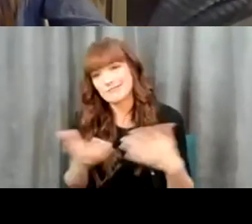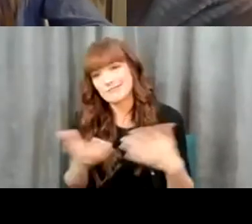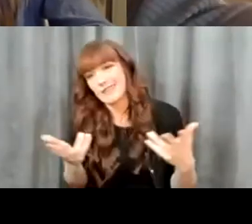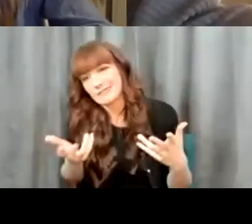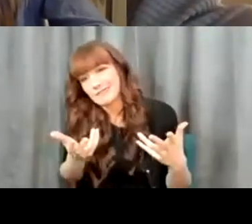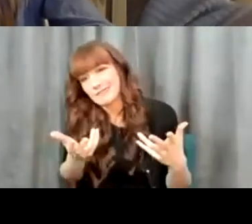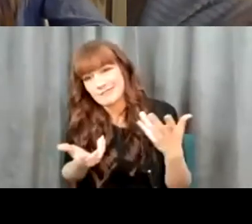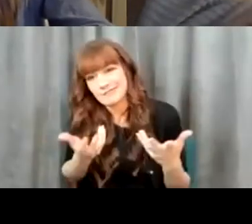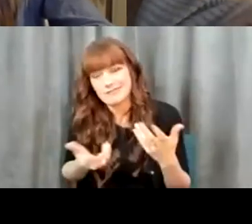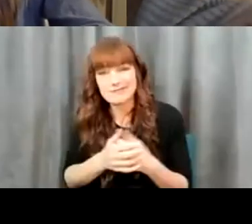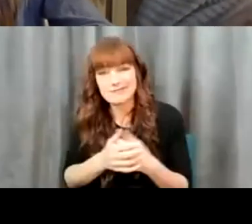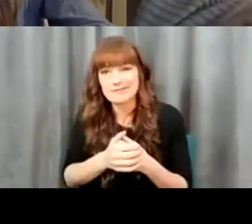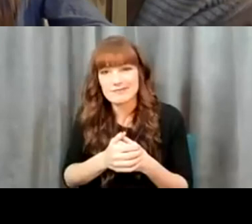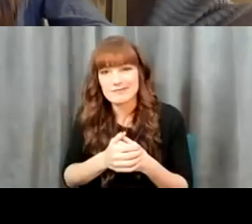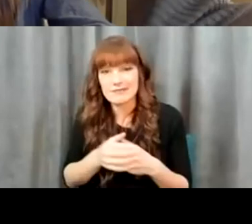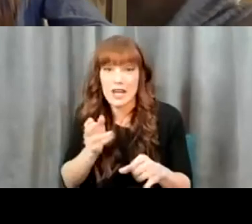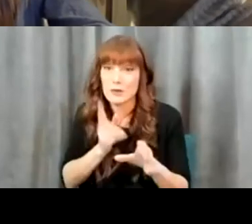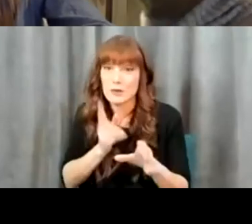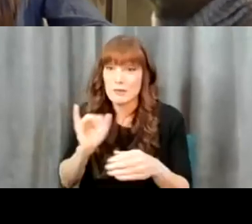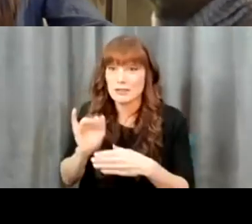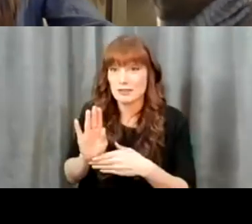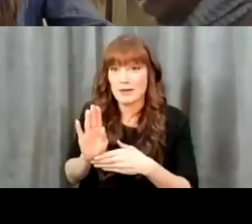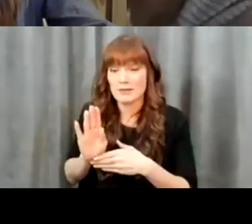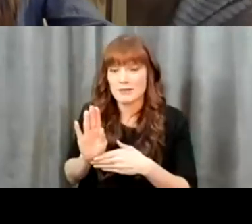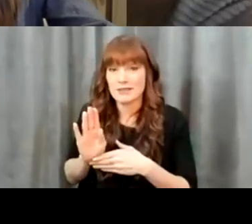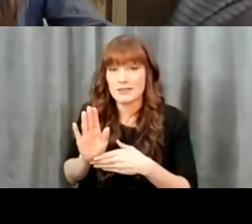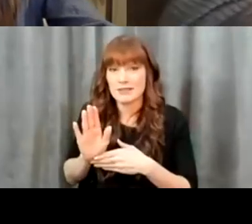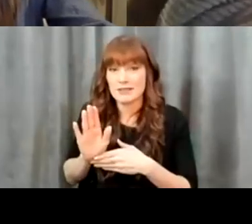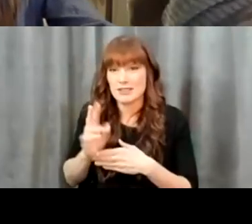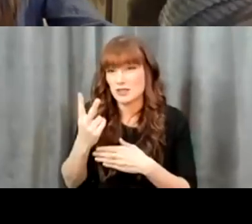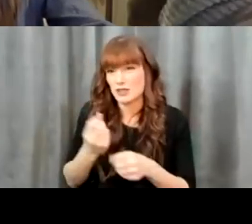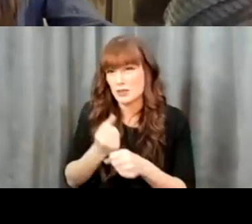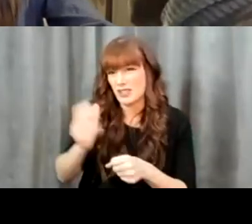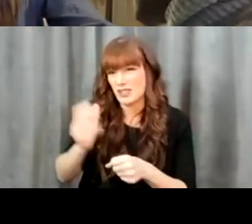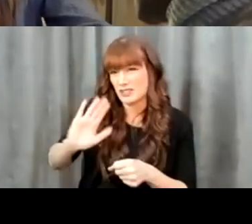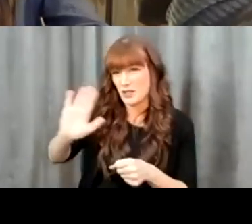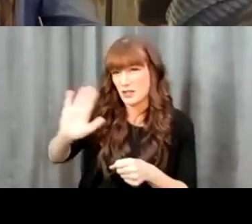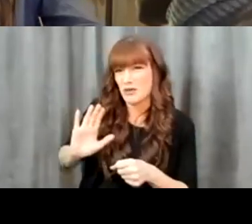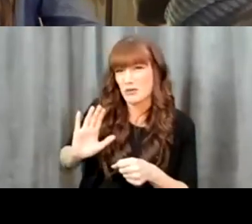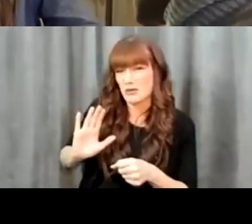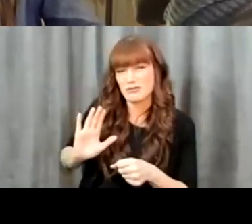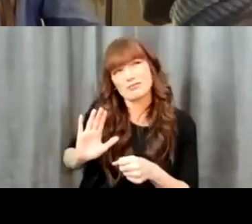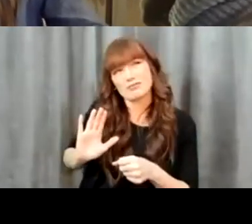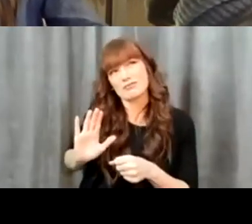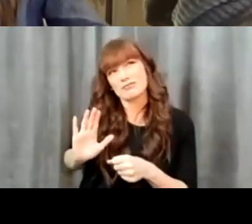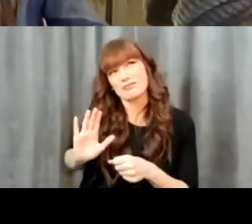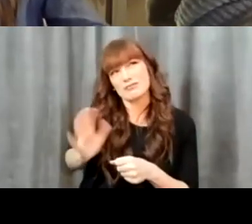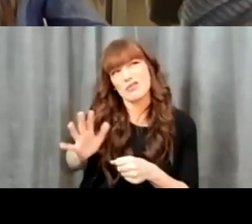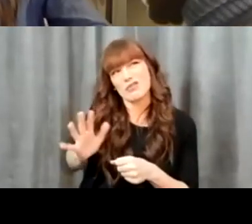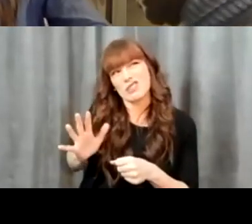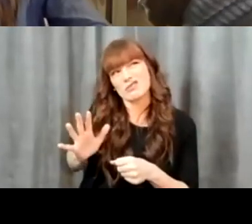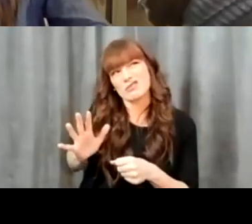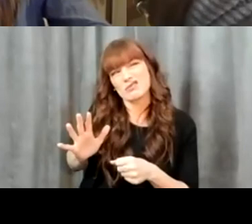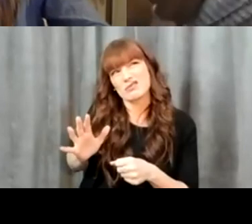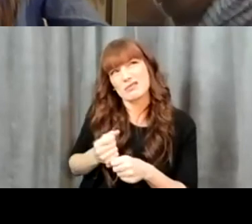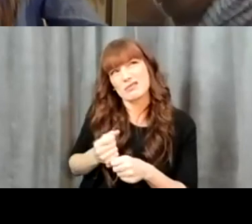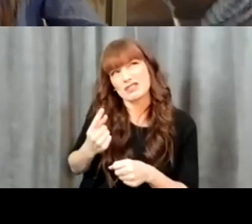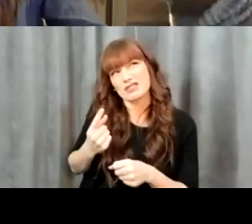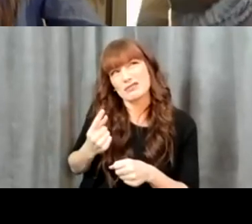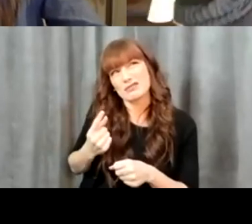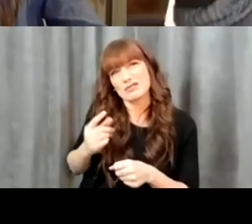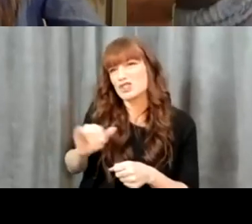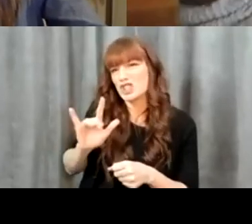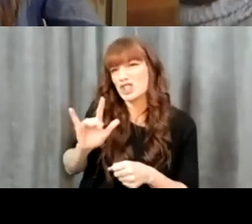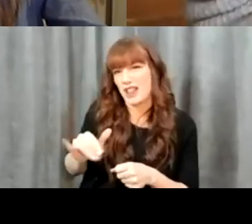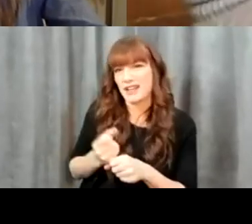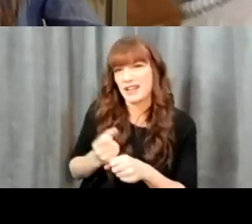So I don't know. I quit my job rounding on 2 years ago now. I guess it's like rounding on last year. I quit my